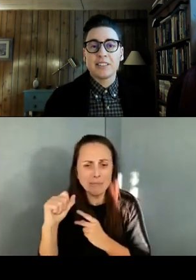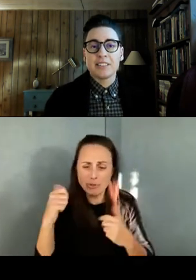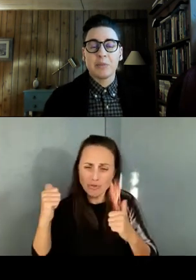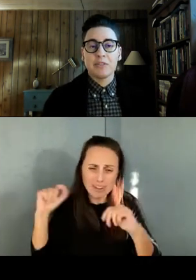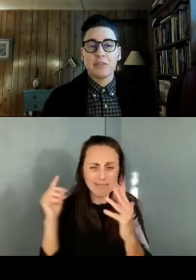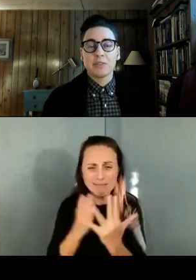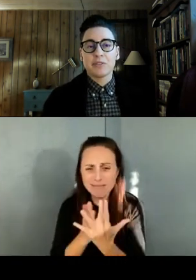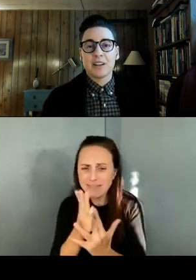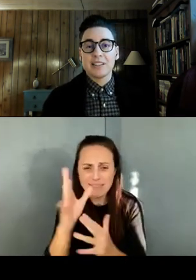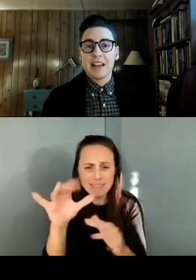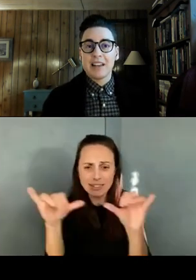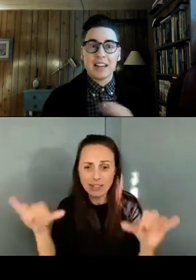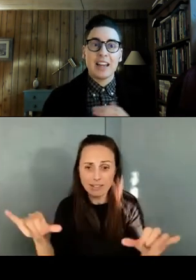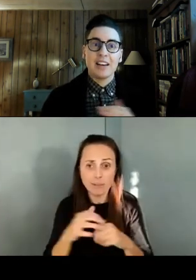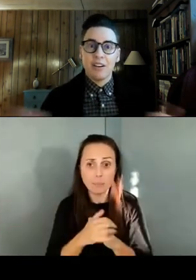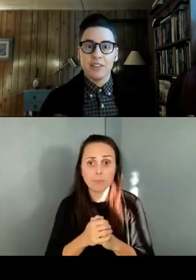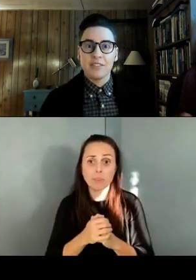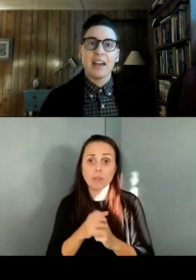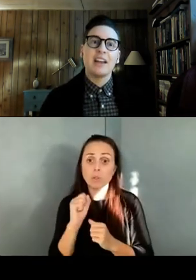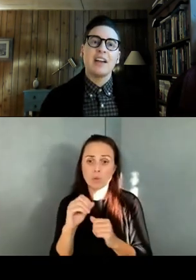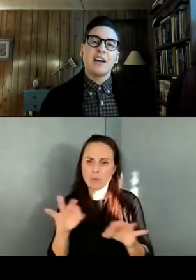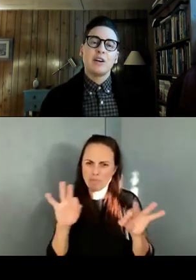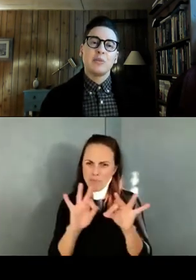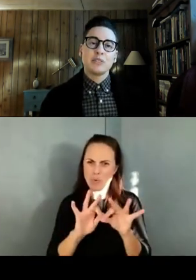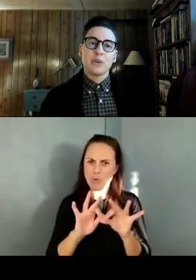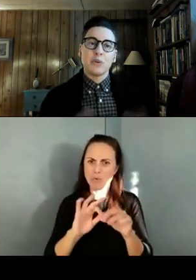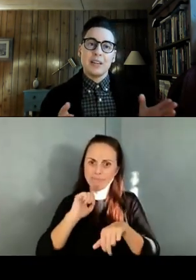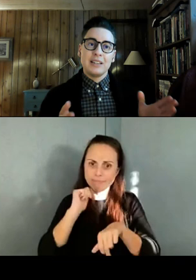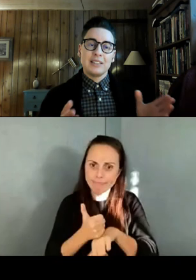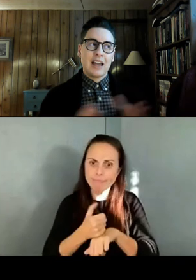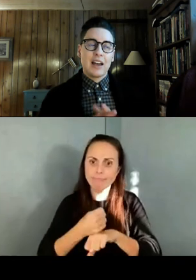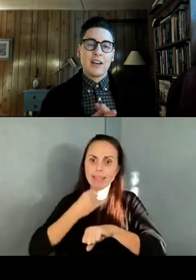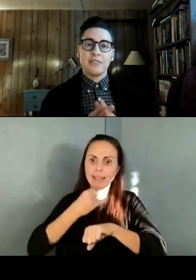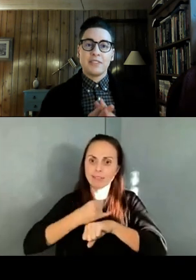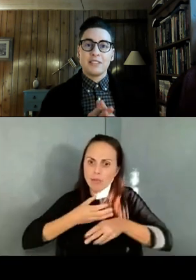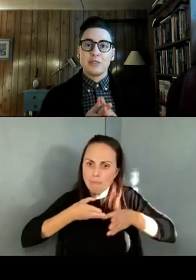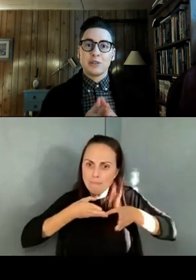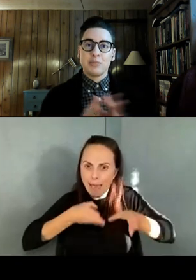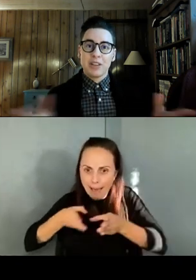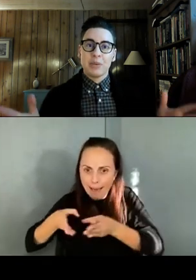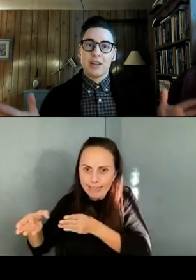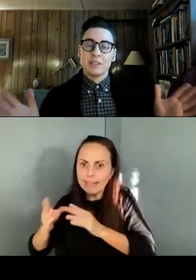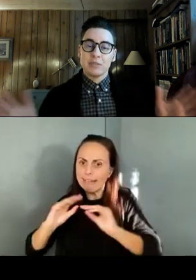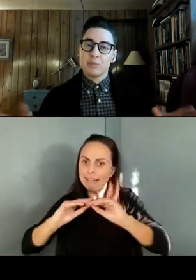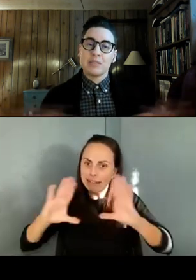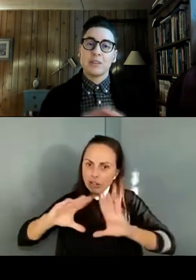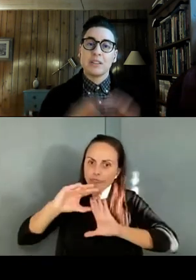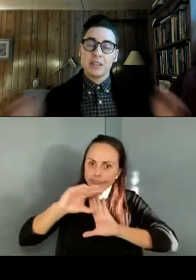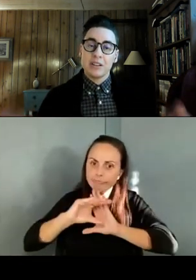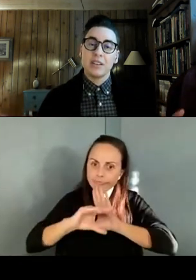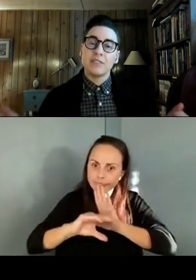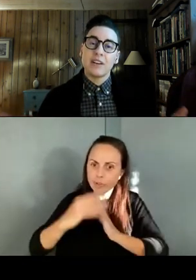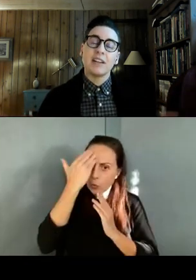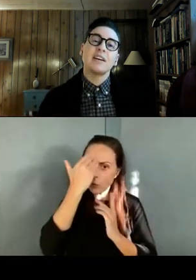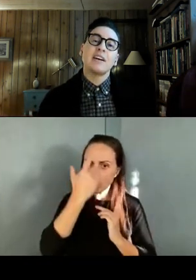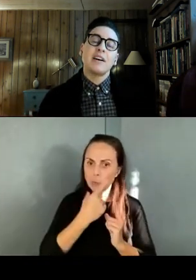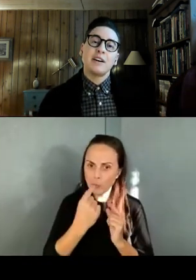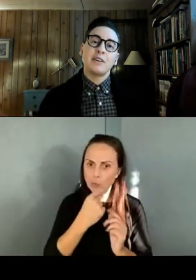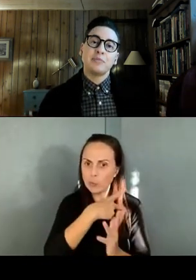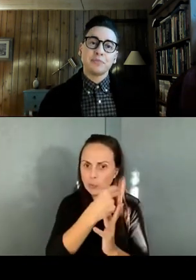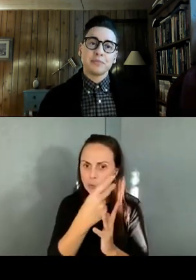for disabled folks who are trying to navigate all of that. So we need to have institutional pathways and responsibilities clearly